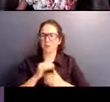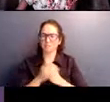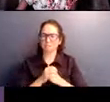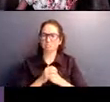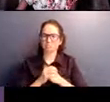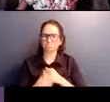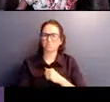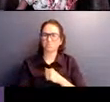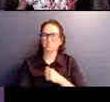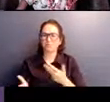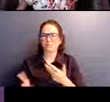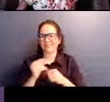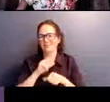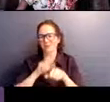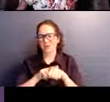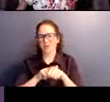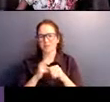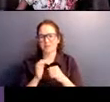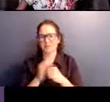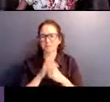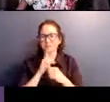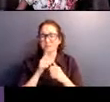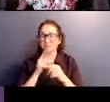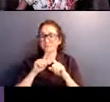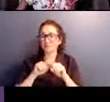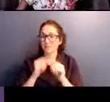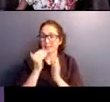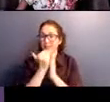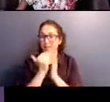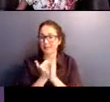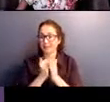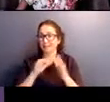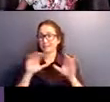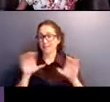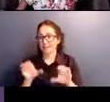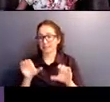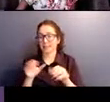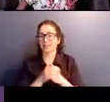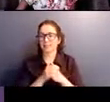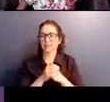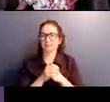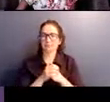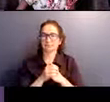of course, based on your lessons and activities,